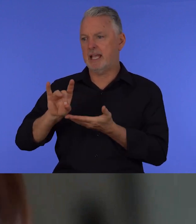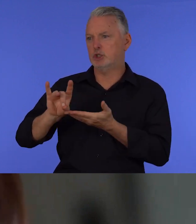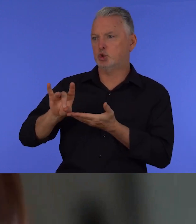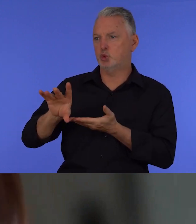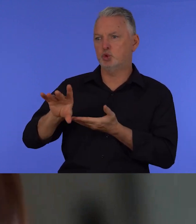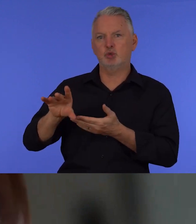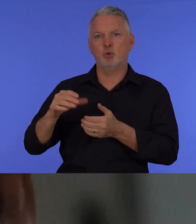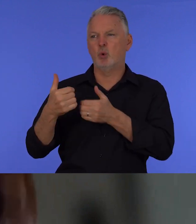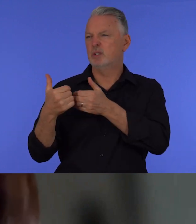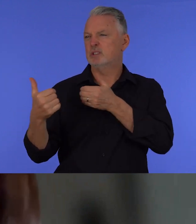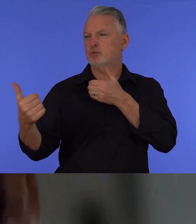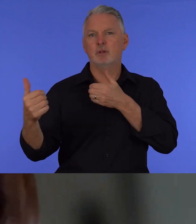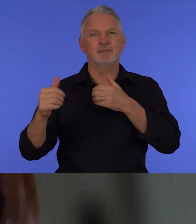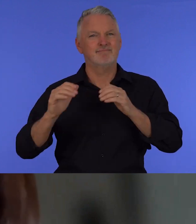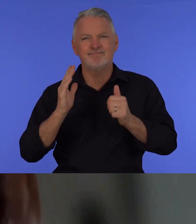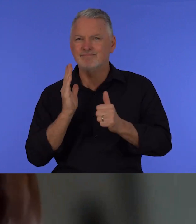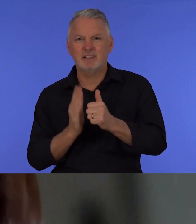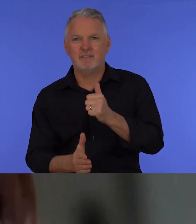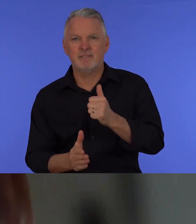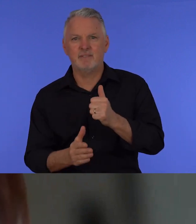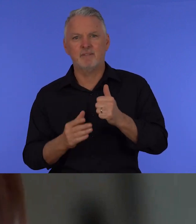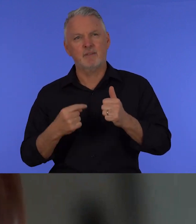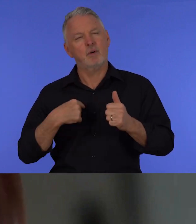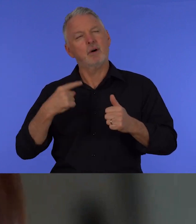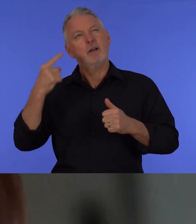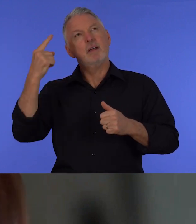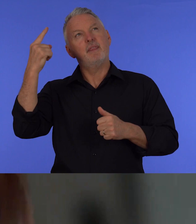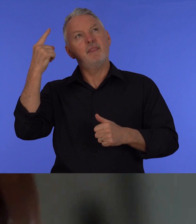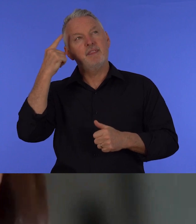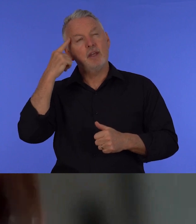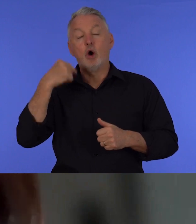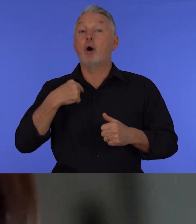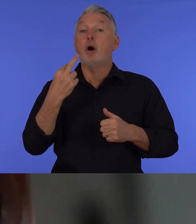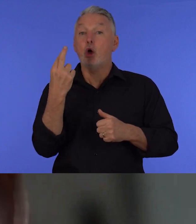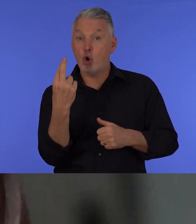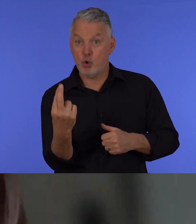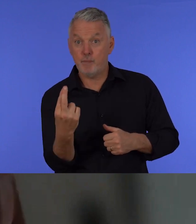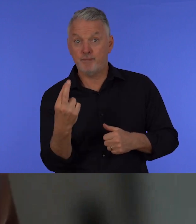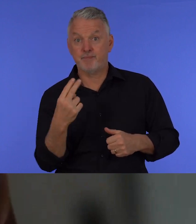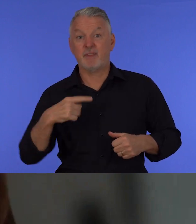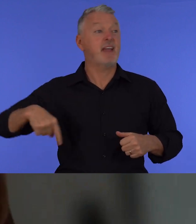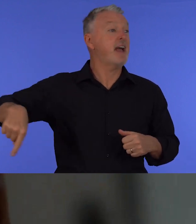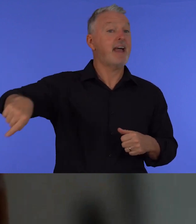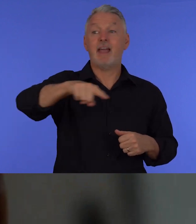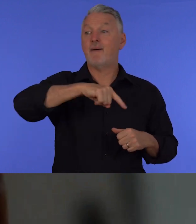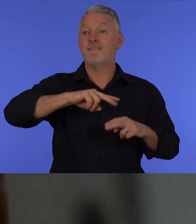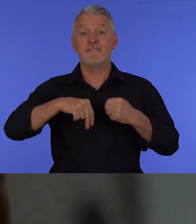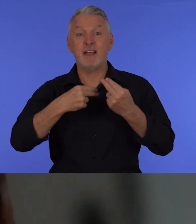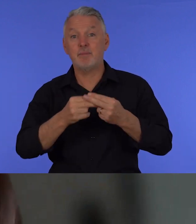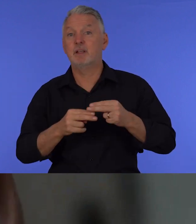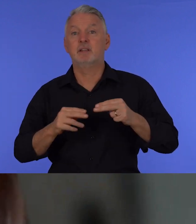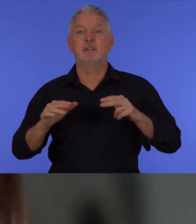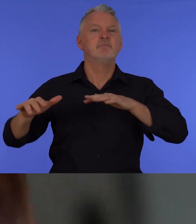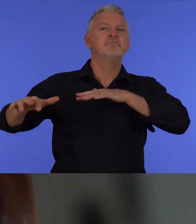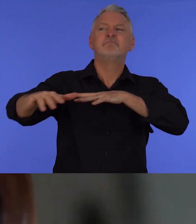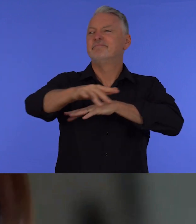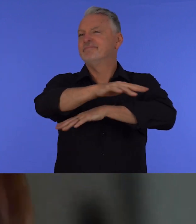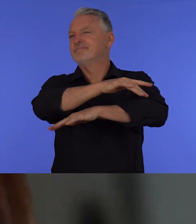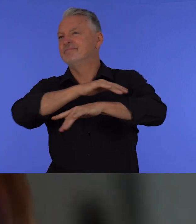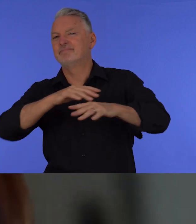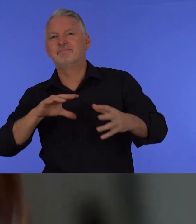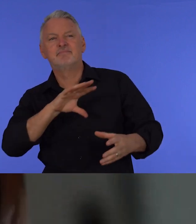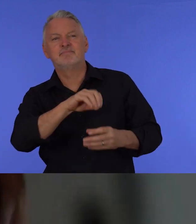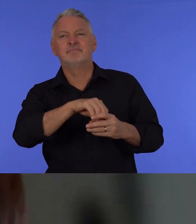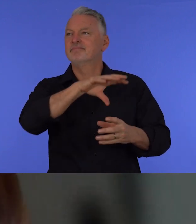no one should accept exclusion and and I don't think, I think I'm hoping that with all